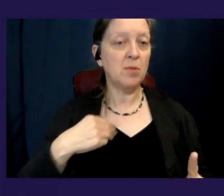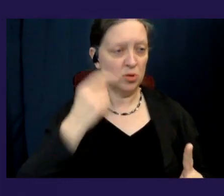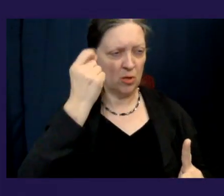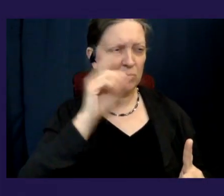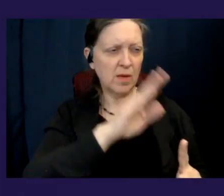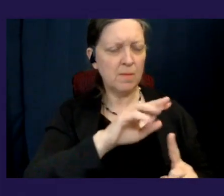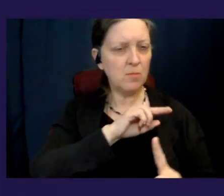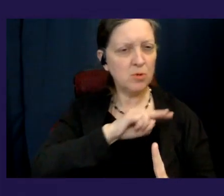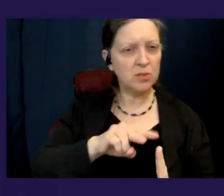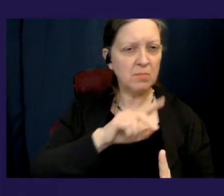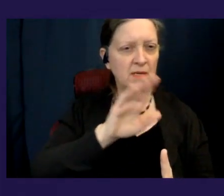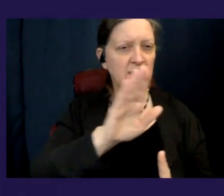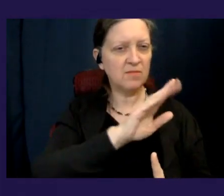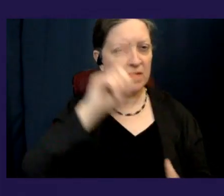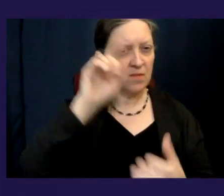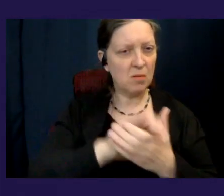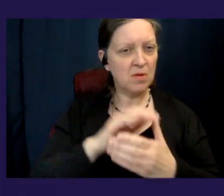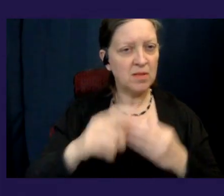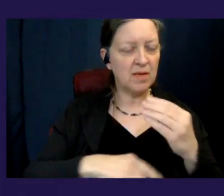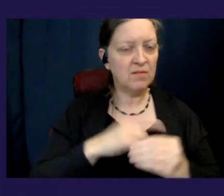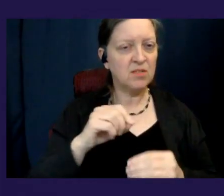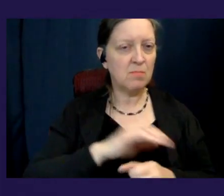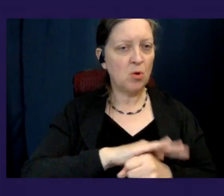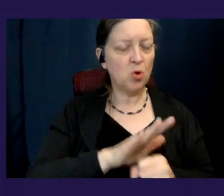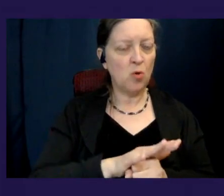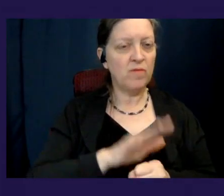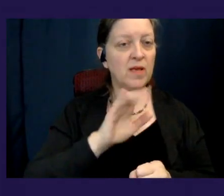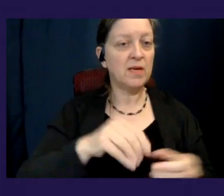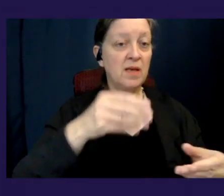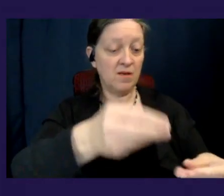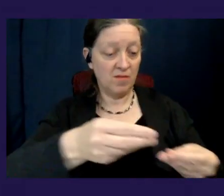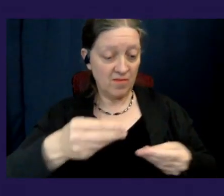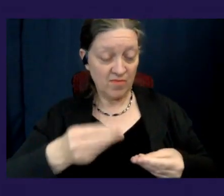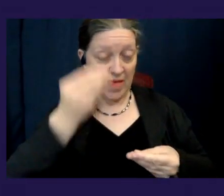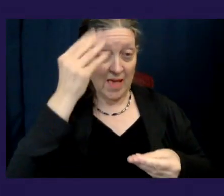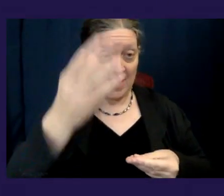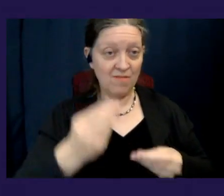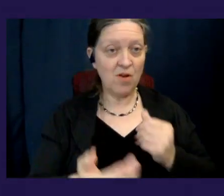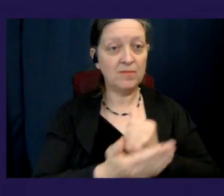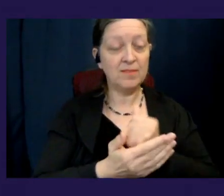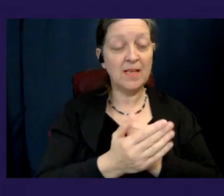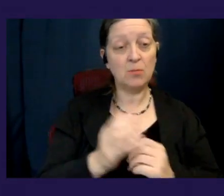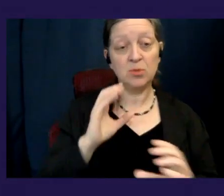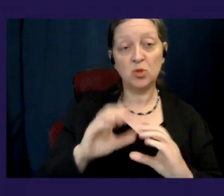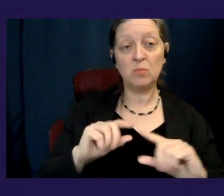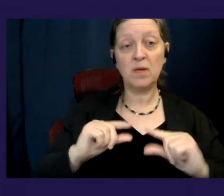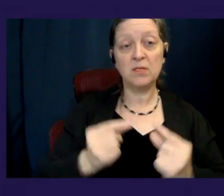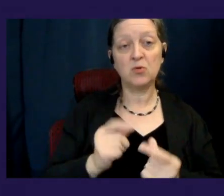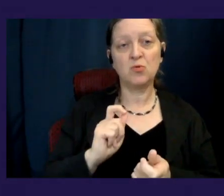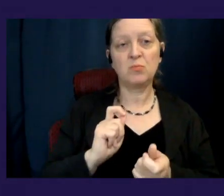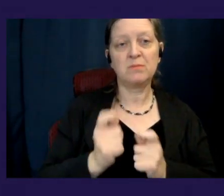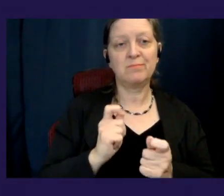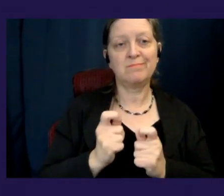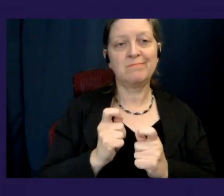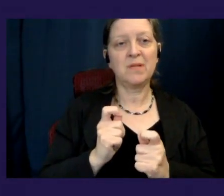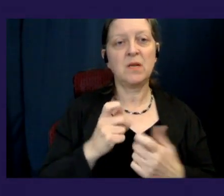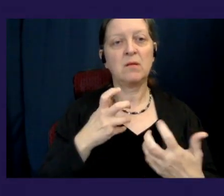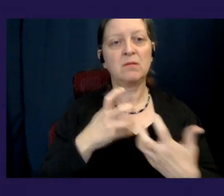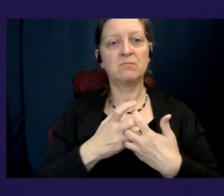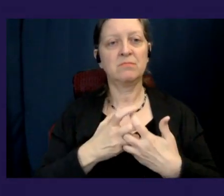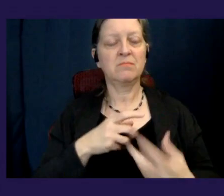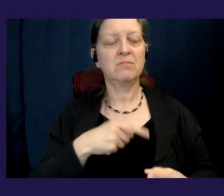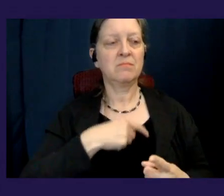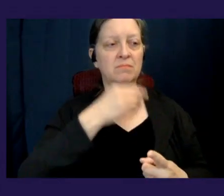the communications group hone their messages and address those myths and provide relevant information. I'd also say in this very